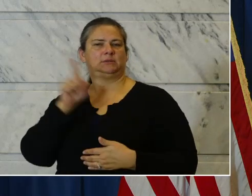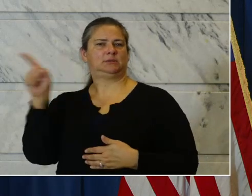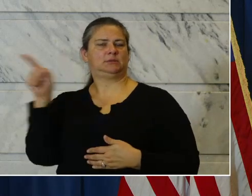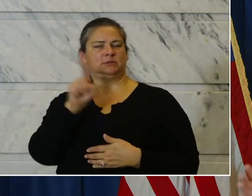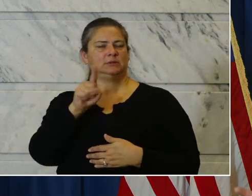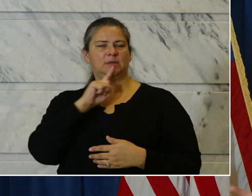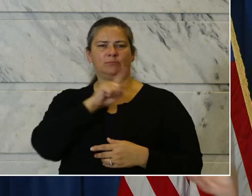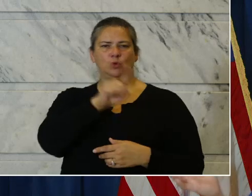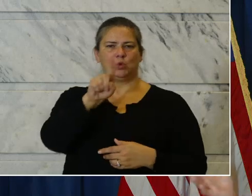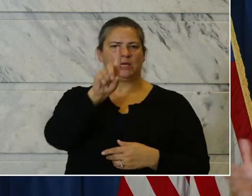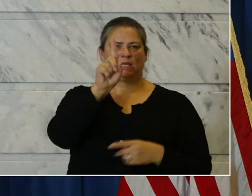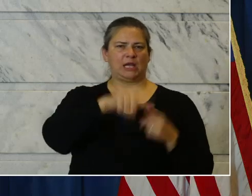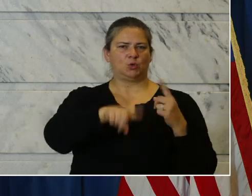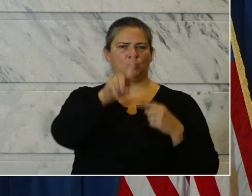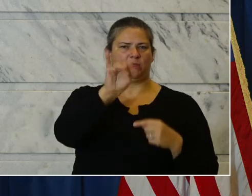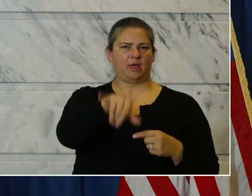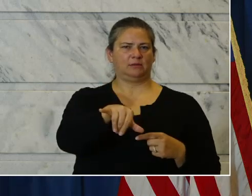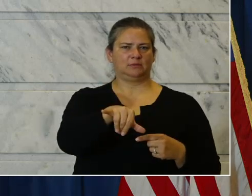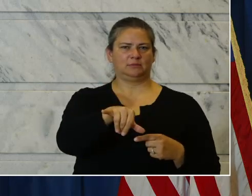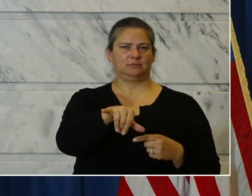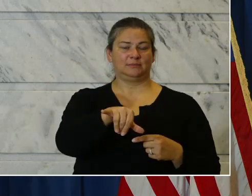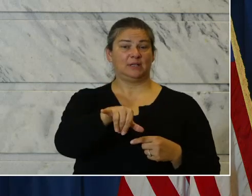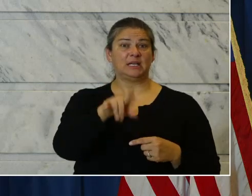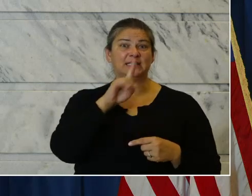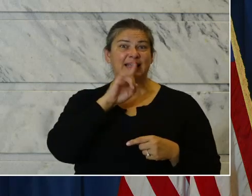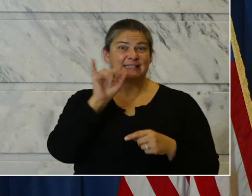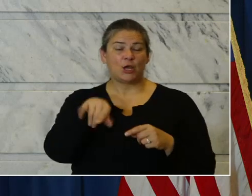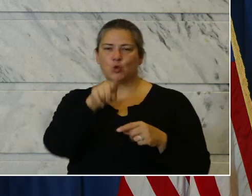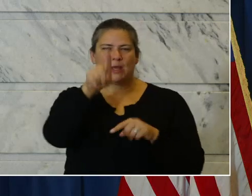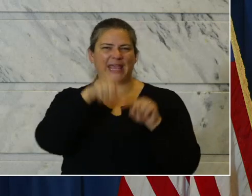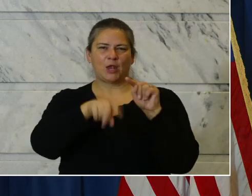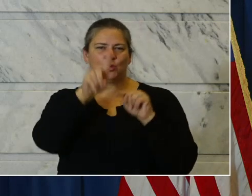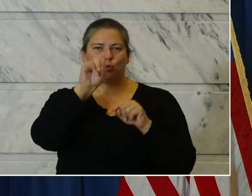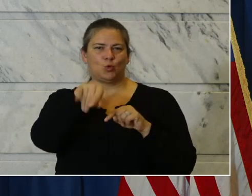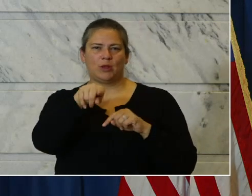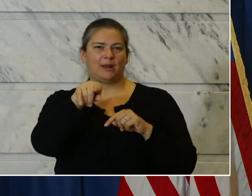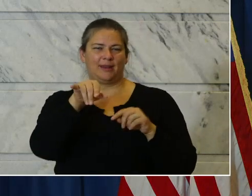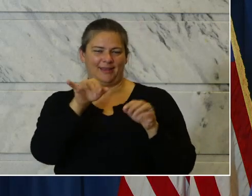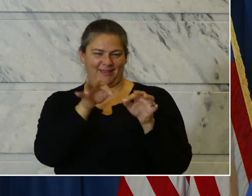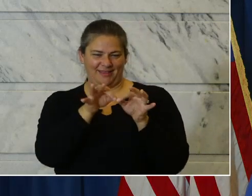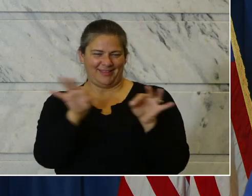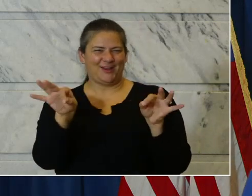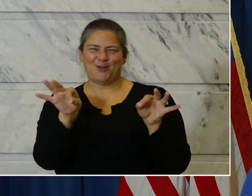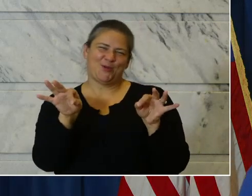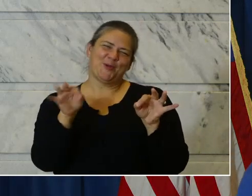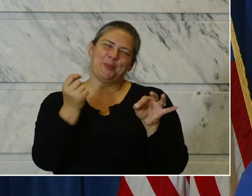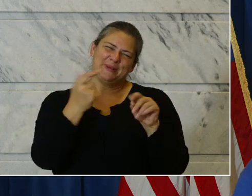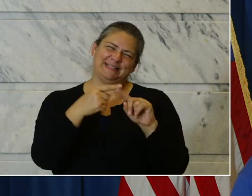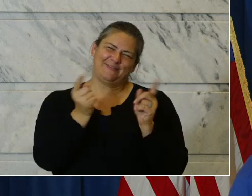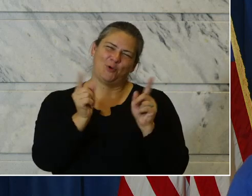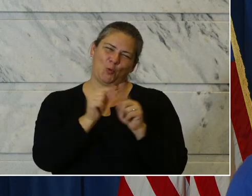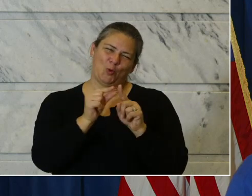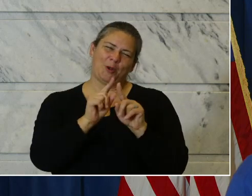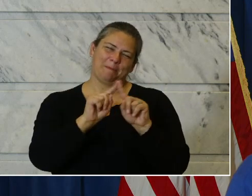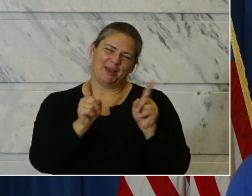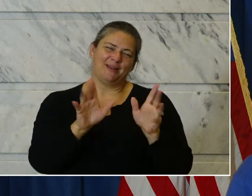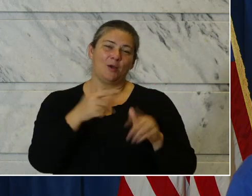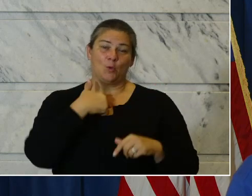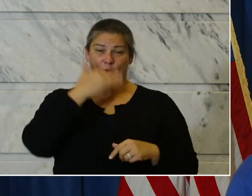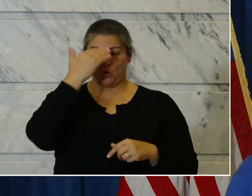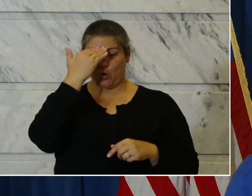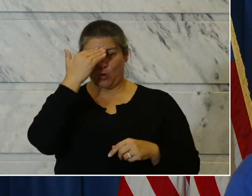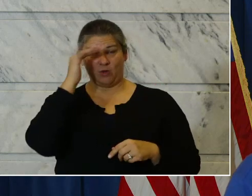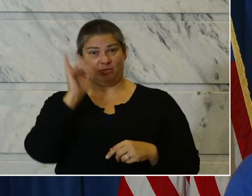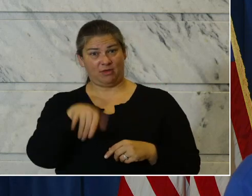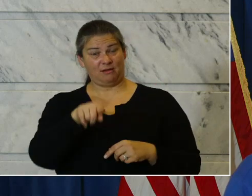says you can't be doing that. It says it in slightly different words, but that we know these spread the virus, and we are